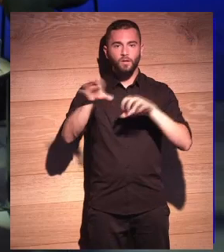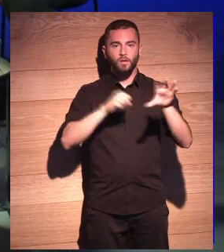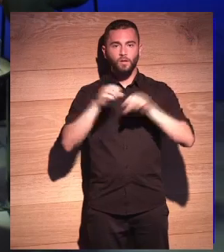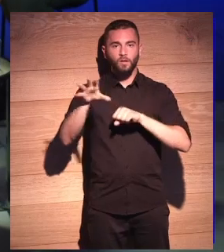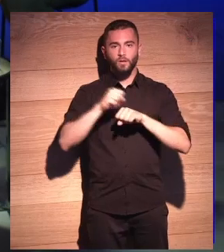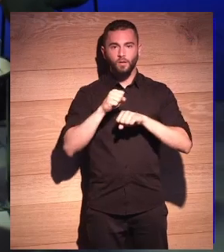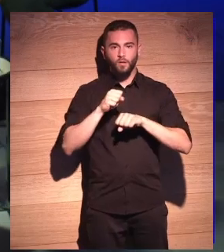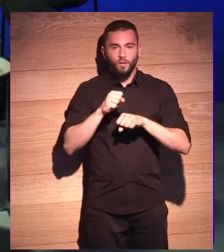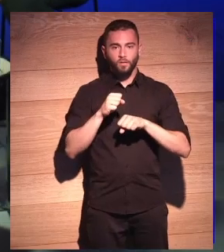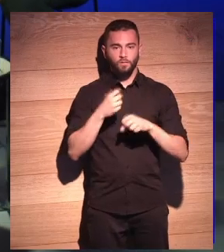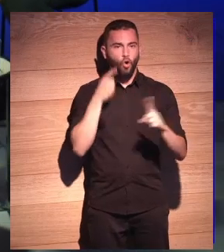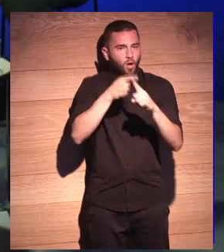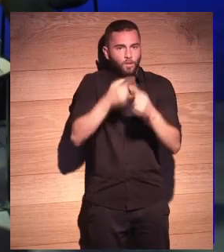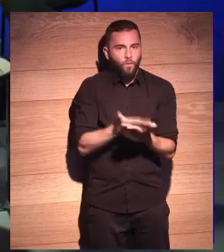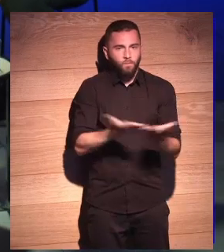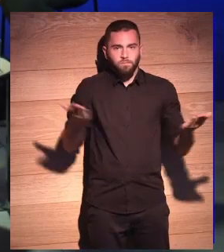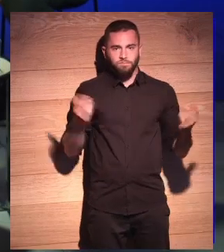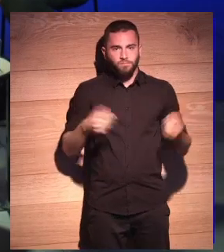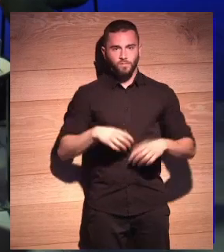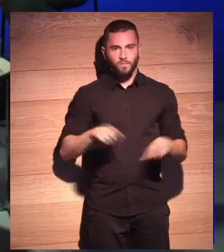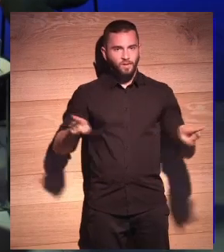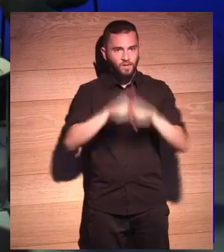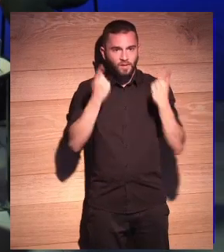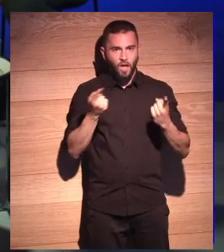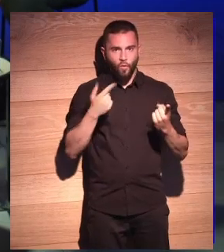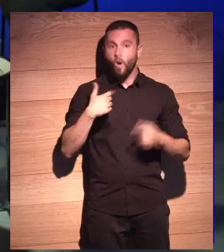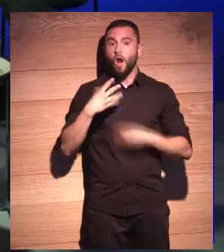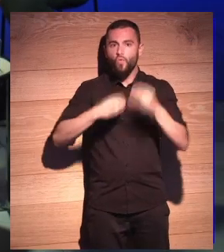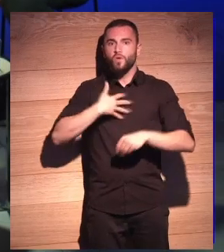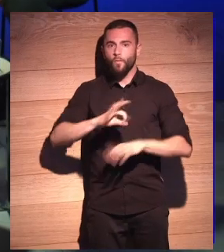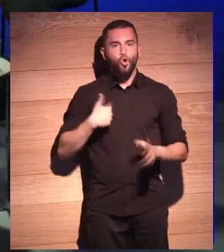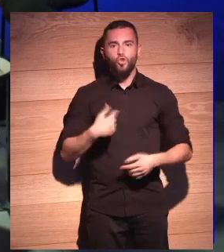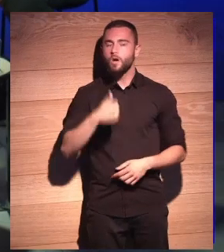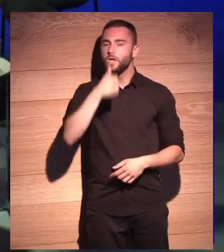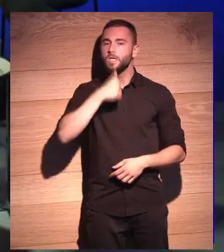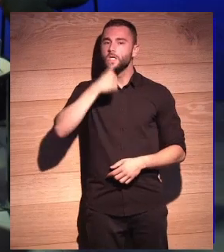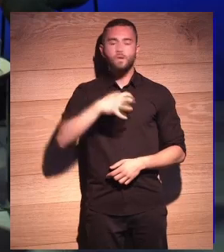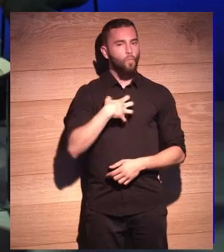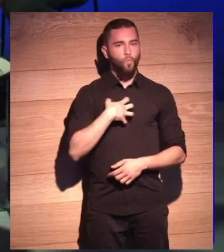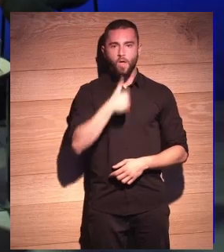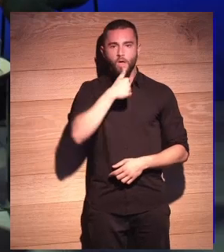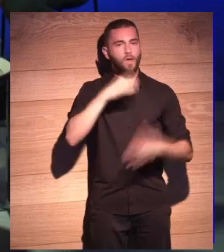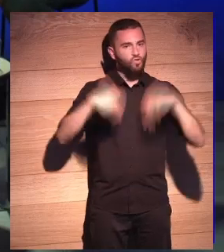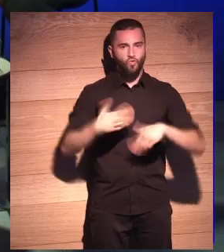it to whatever purpose, I cannot stand them. I